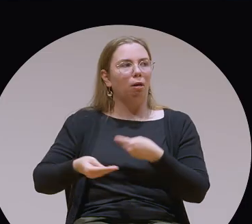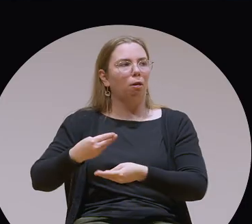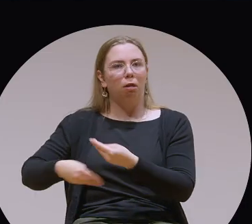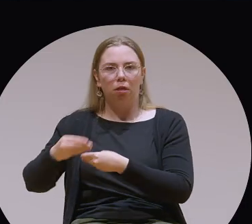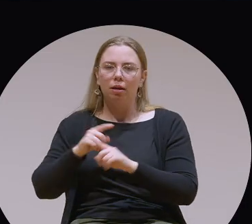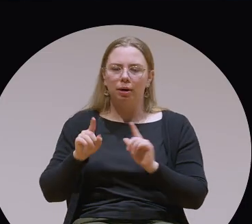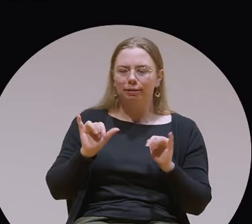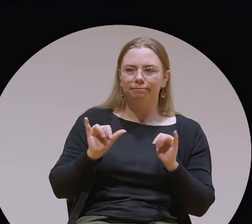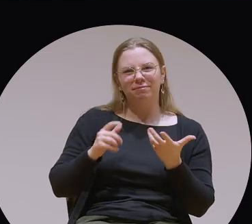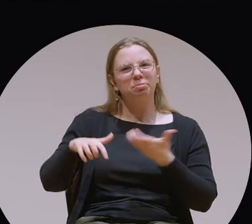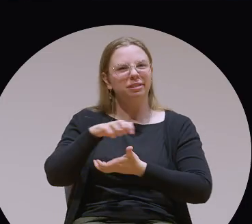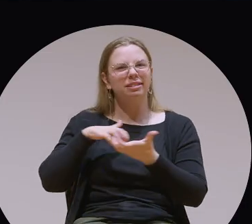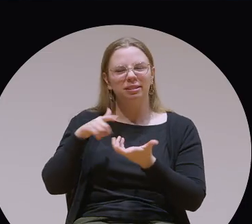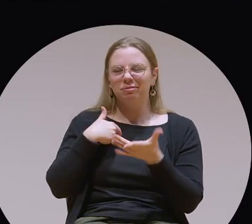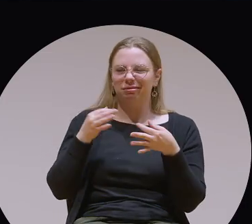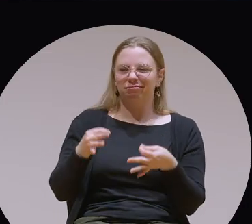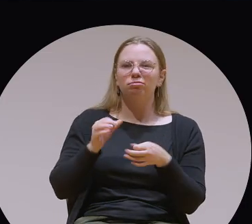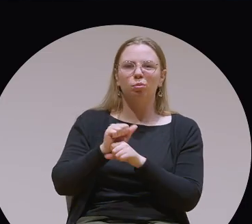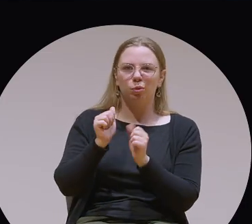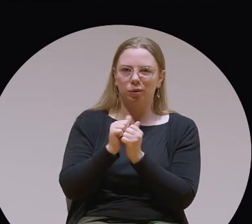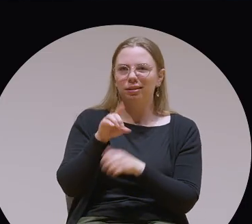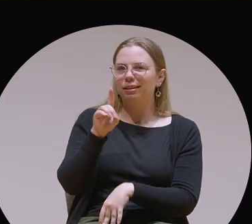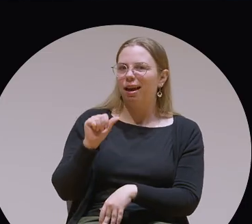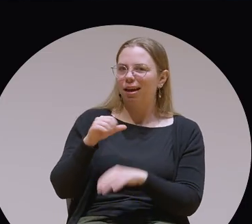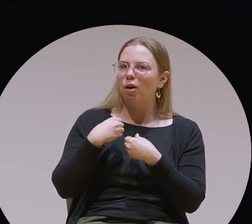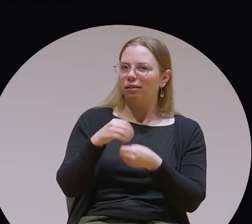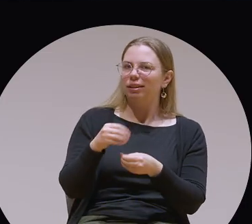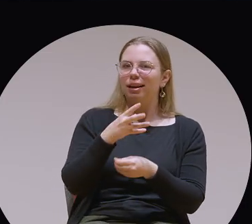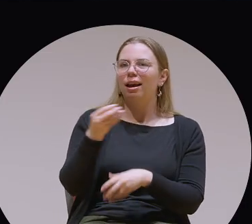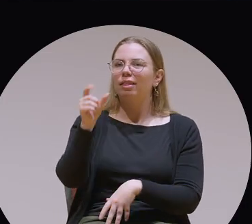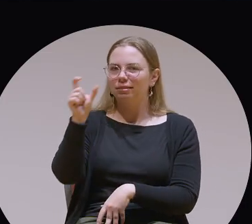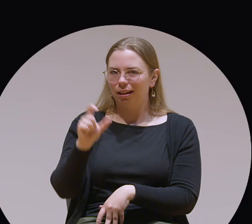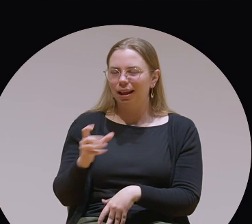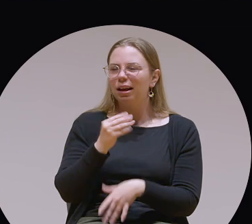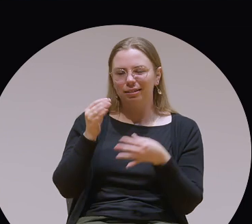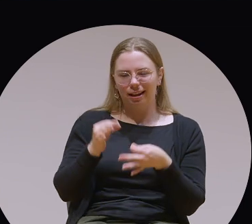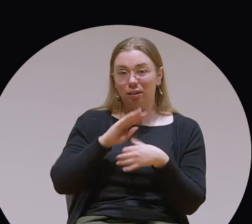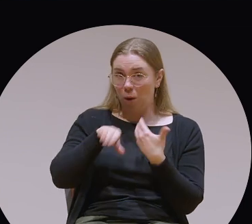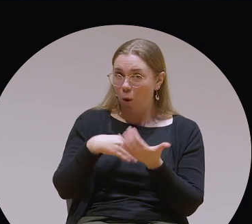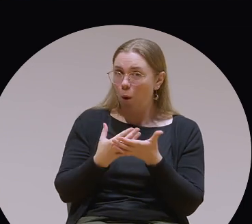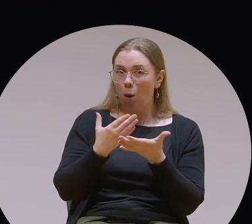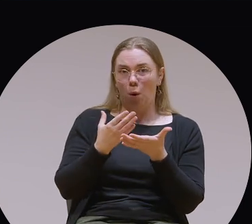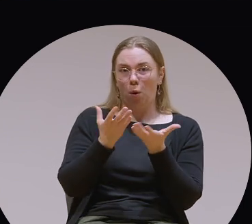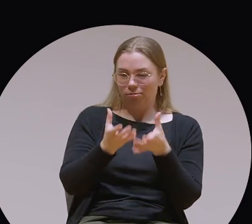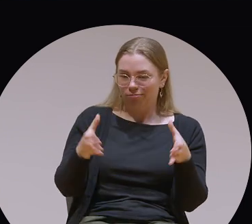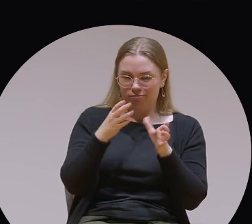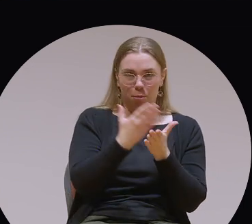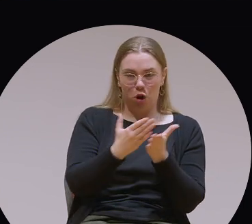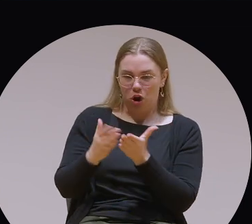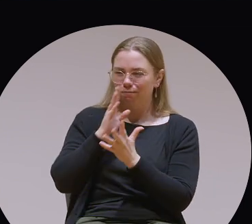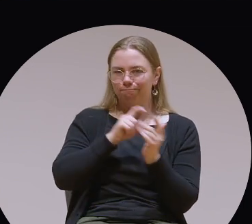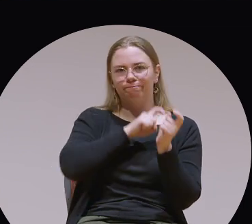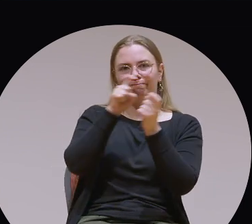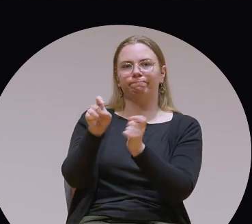do, working with the district attorney's office and with the Italians, was to repatriate the entire case, and then